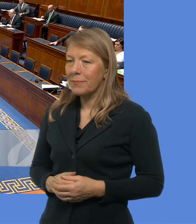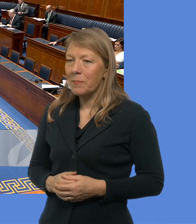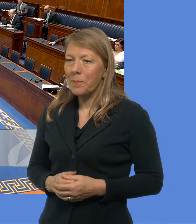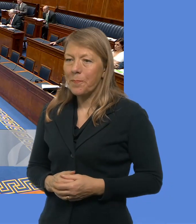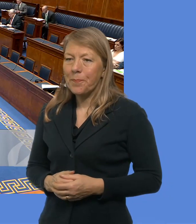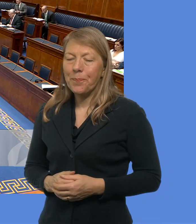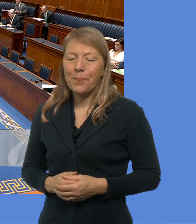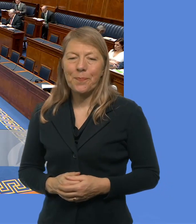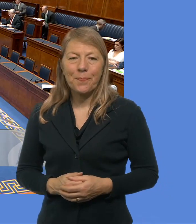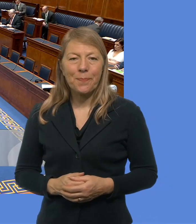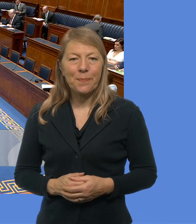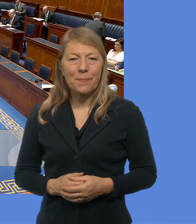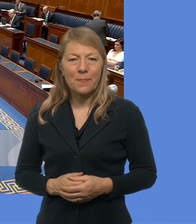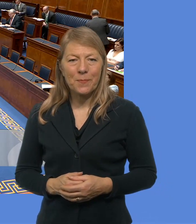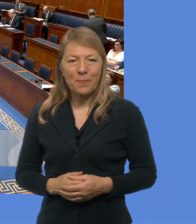Minister.